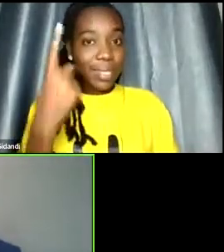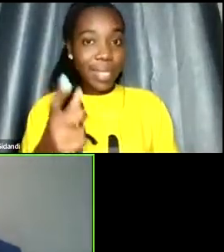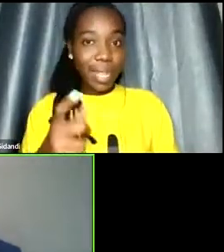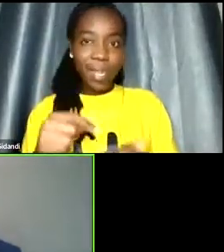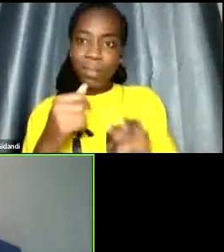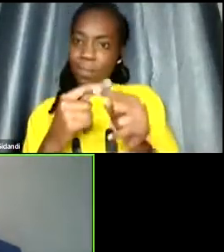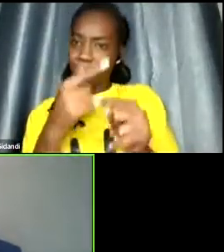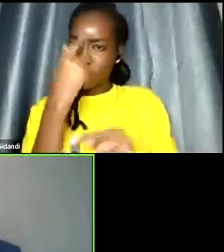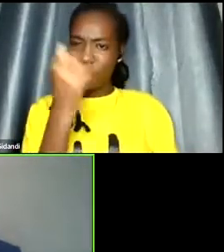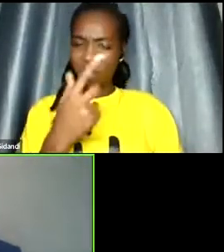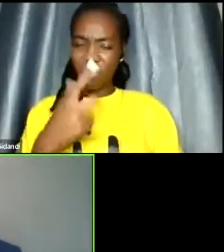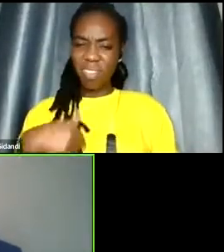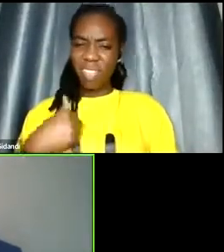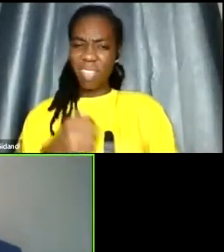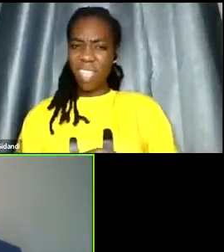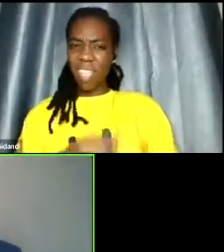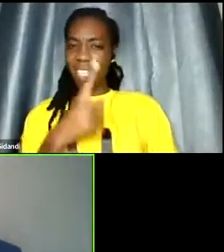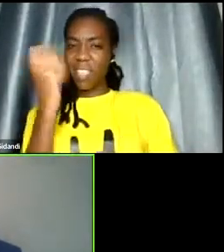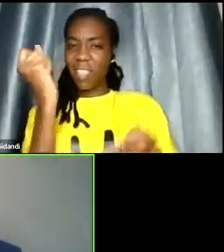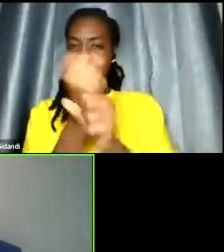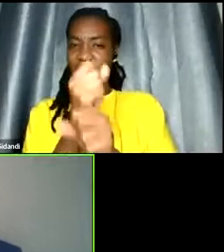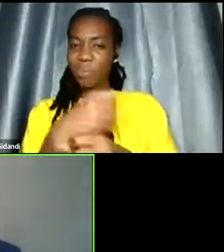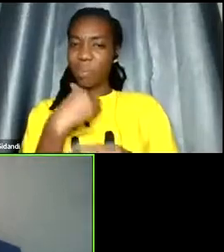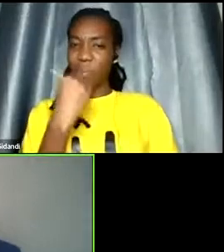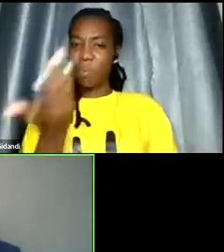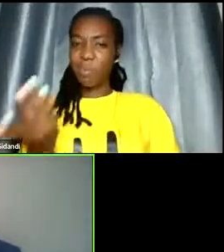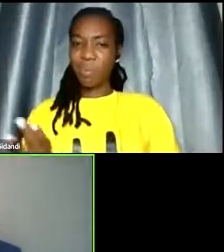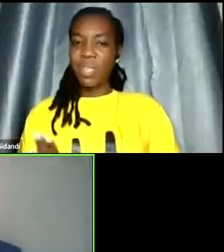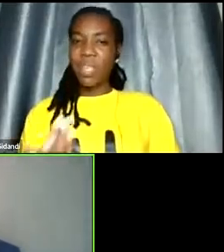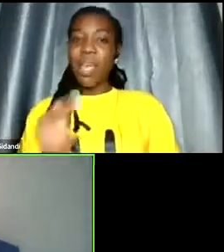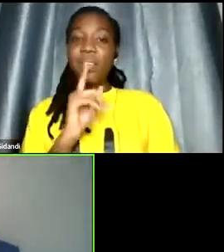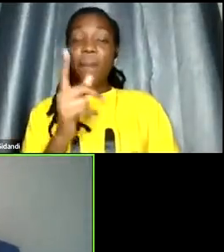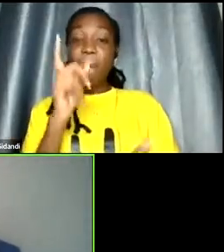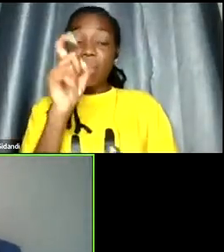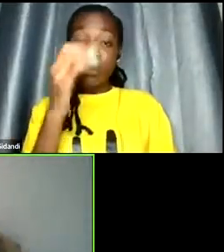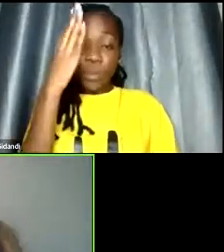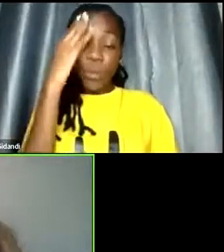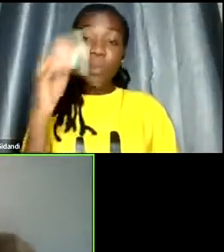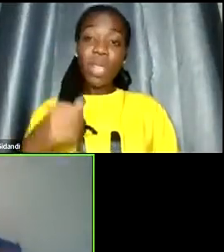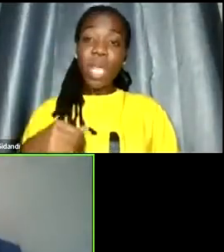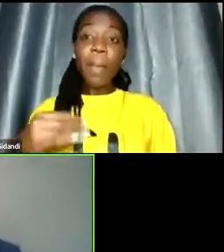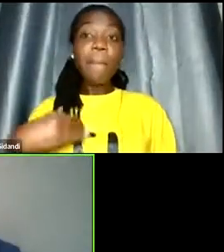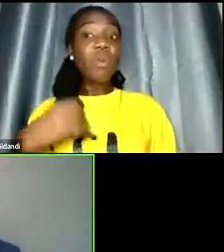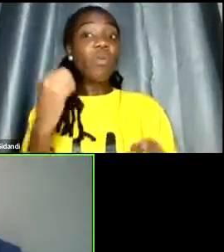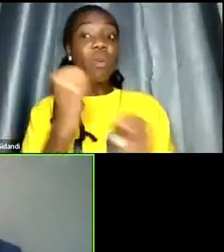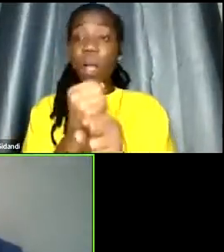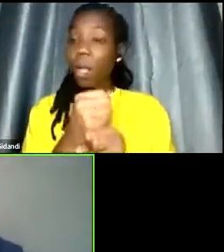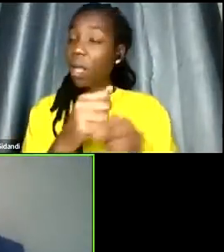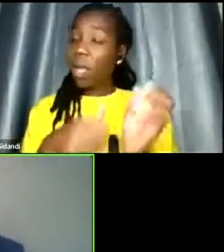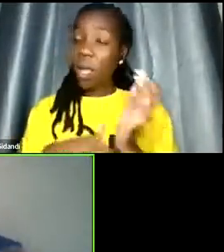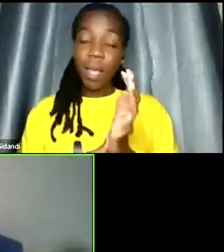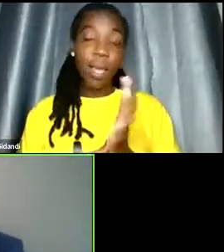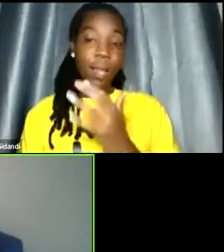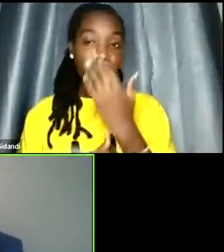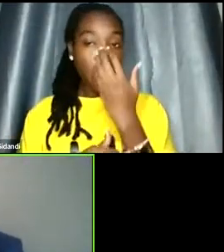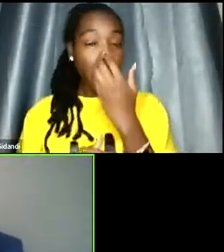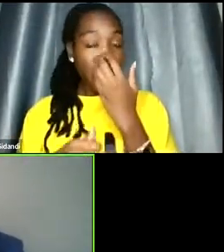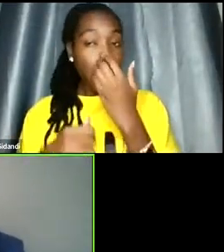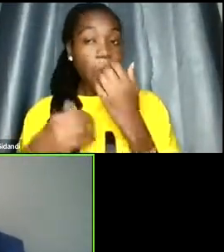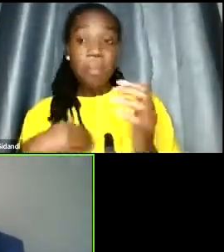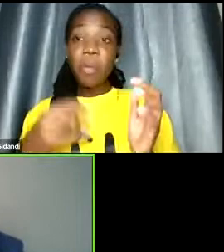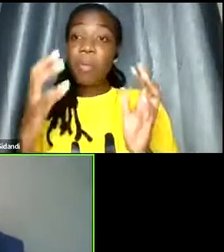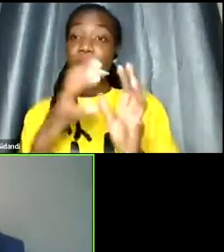doesn't do anything. They realized I worked crazy, crazy hours and that I put in so much to make them, to cover